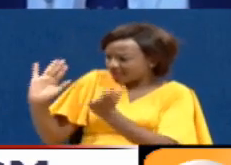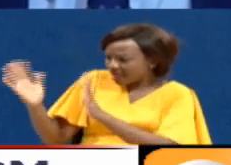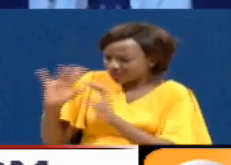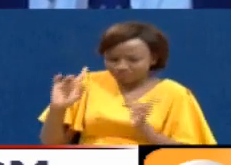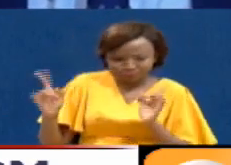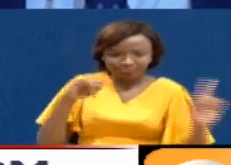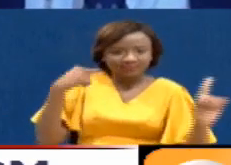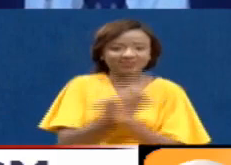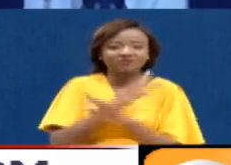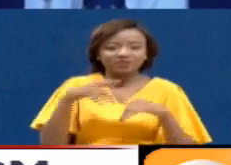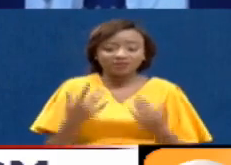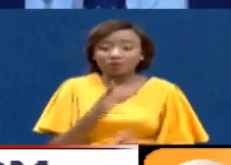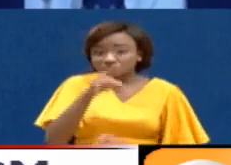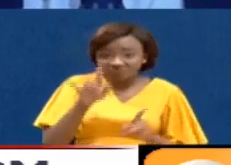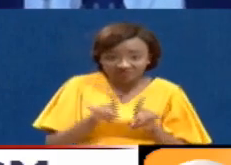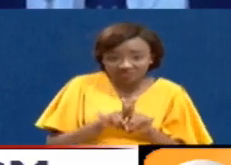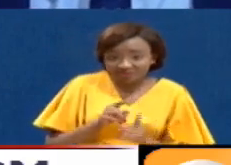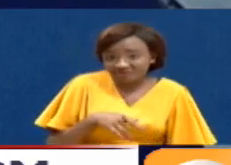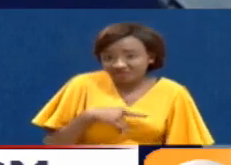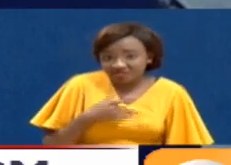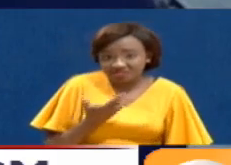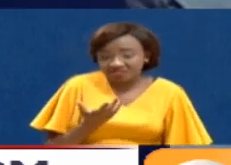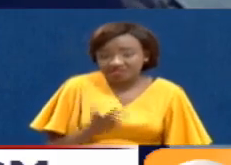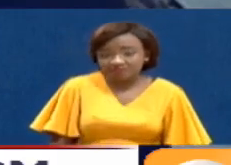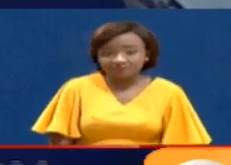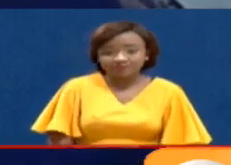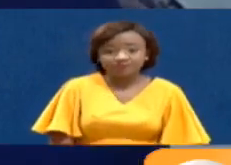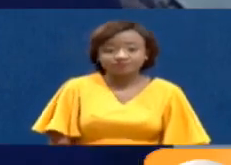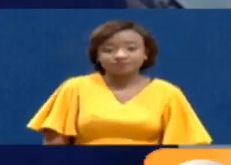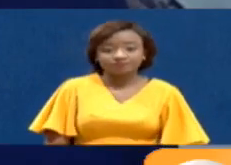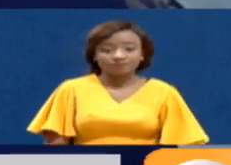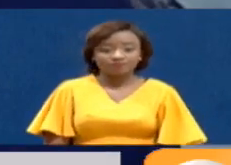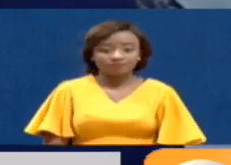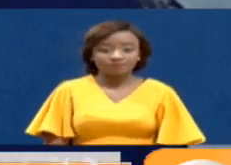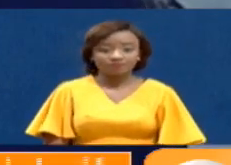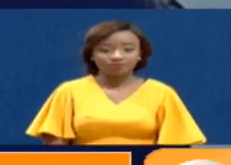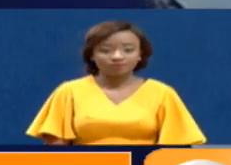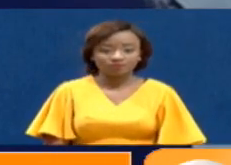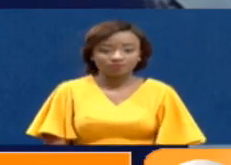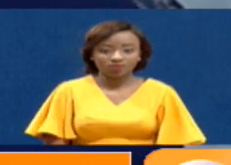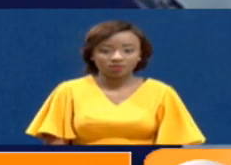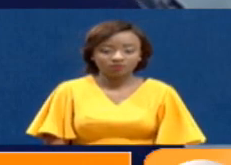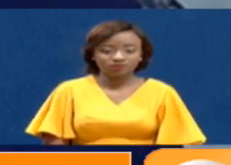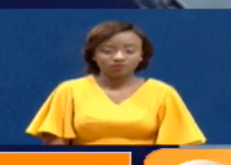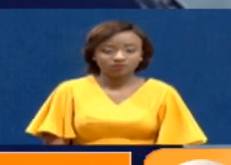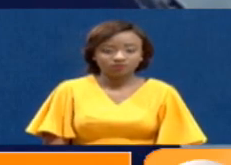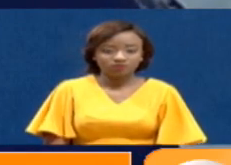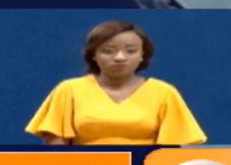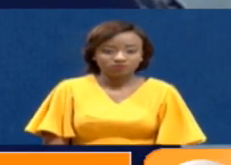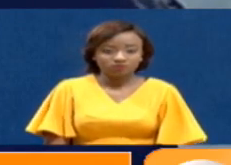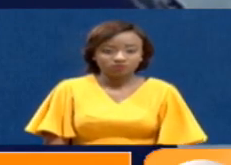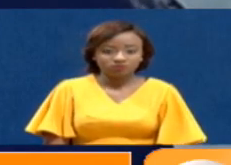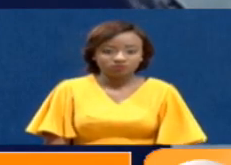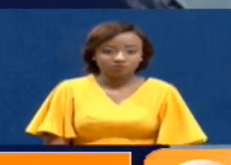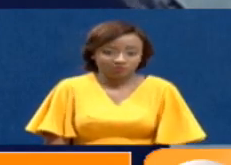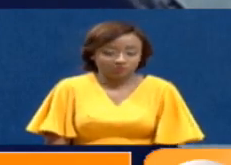hold any of those views yourself? Now, first of all, I do not see any silver